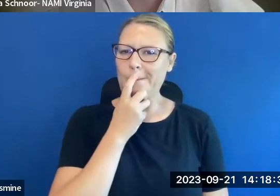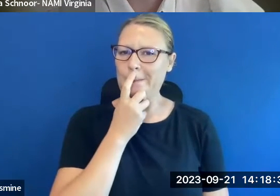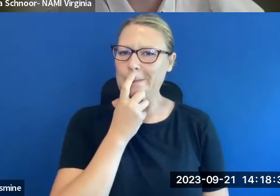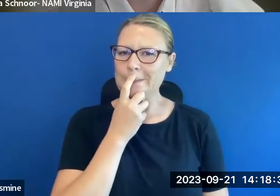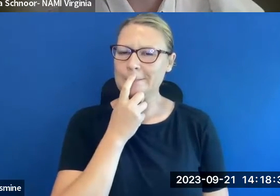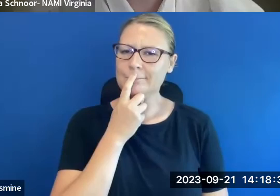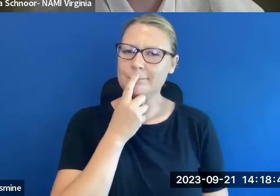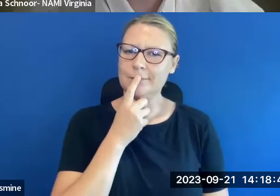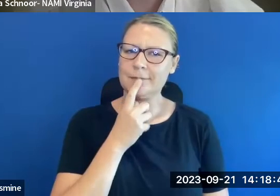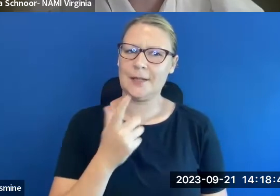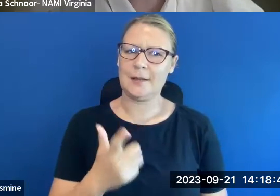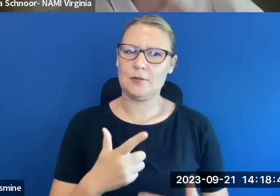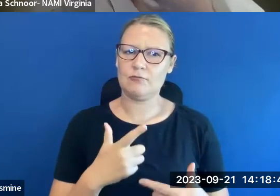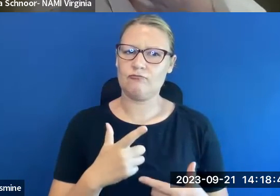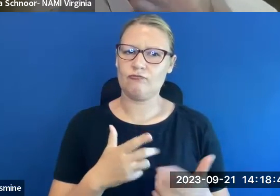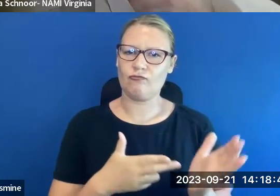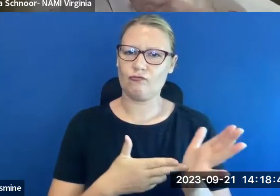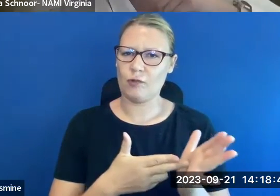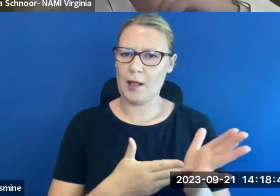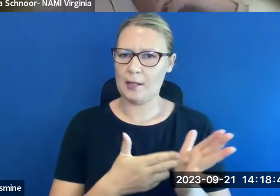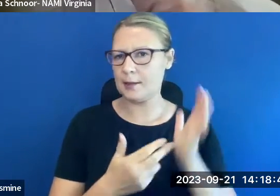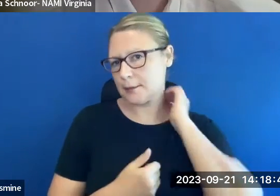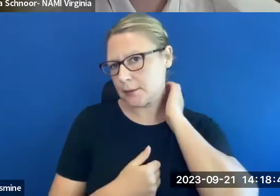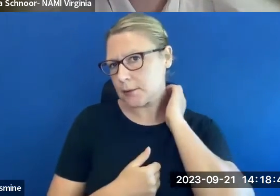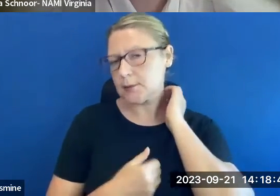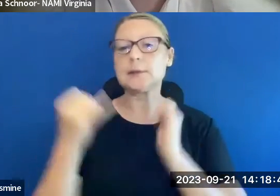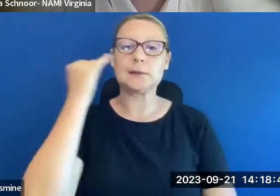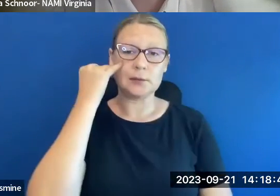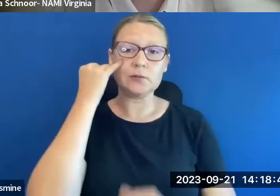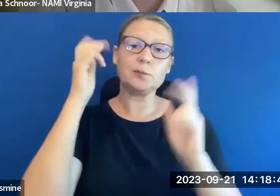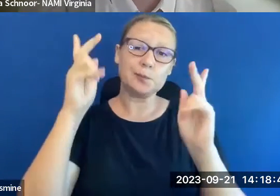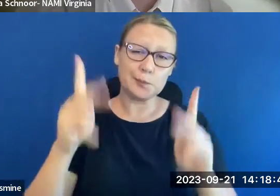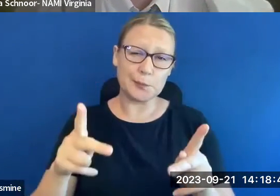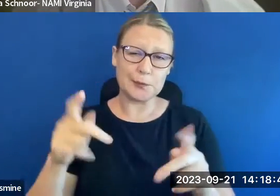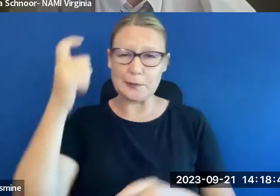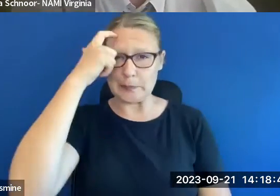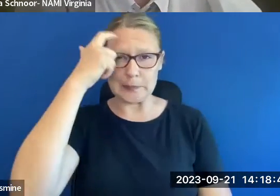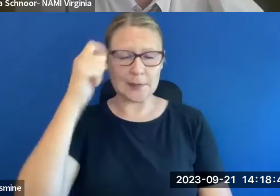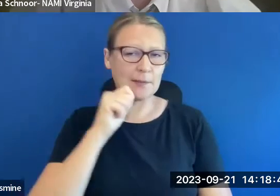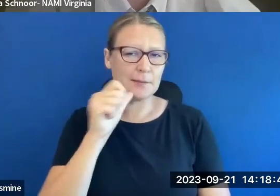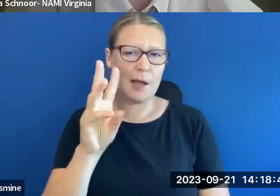Because the reality is that if someone is not mentally well, they can make very